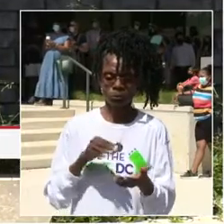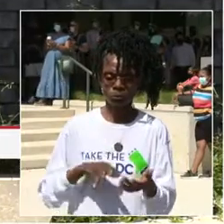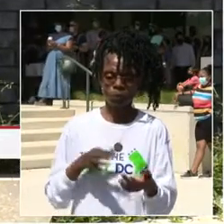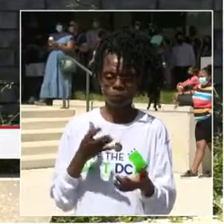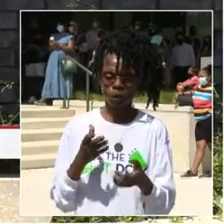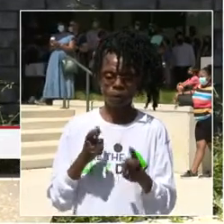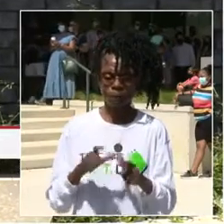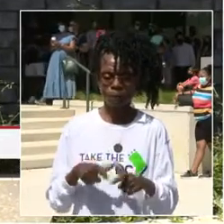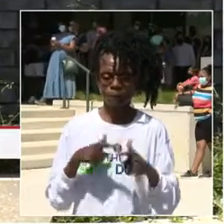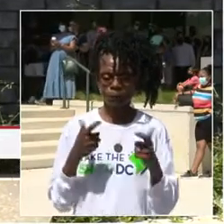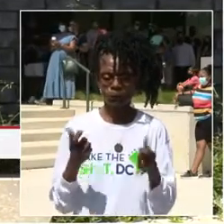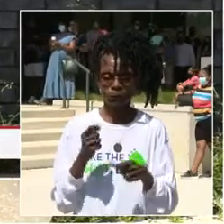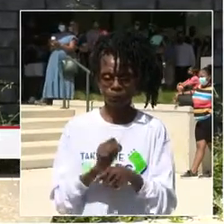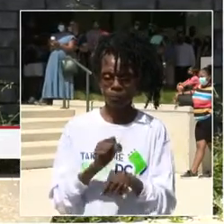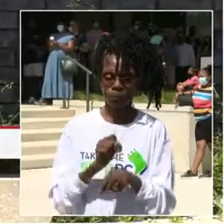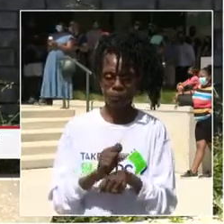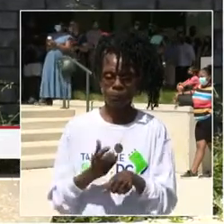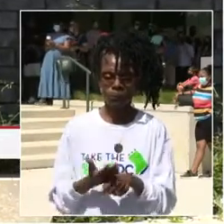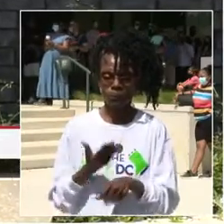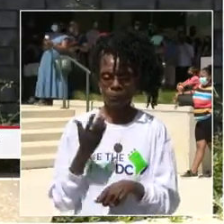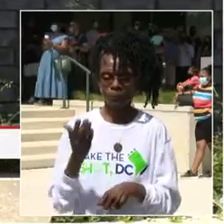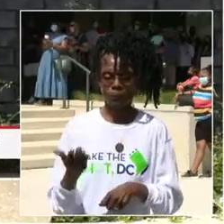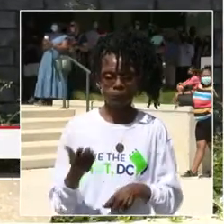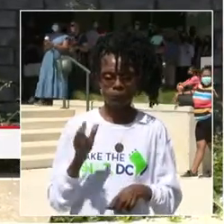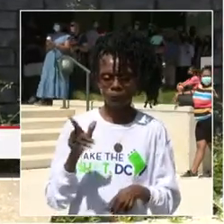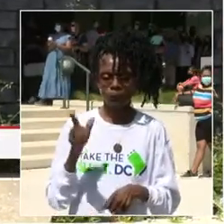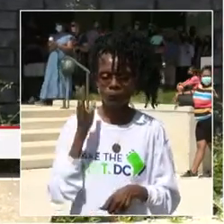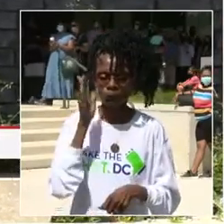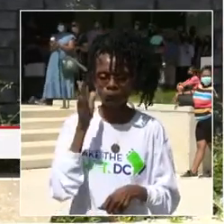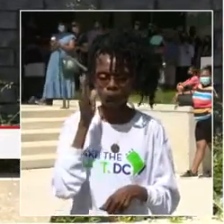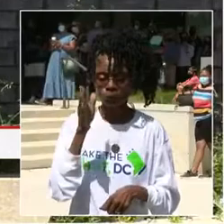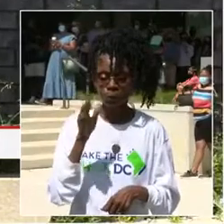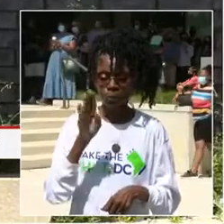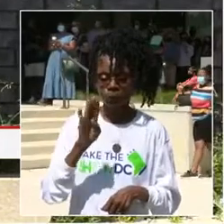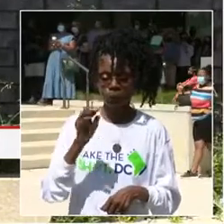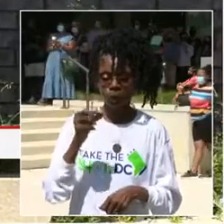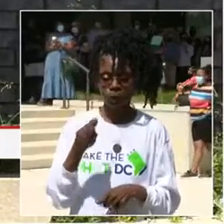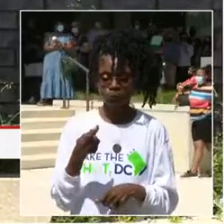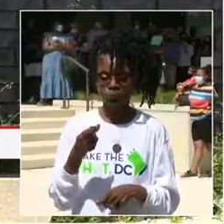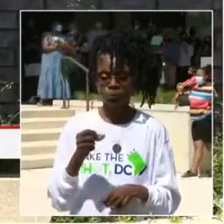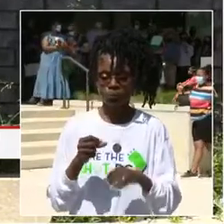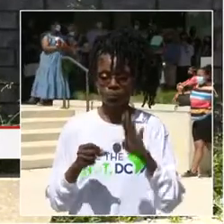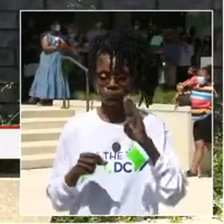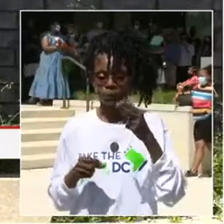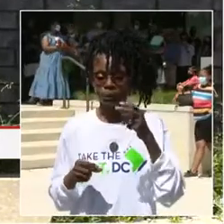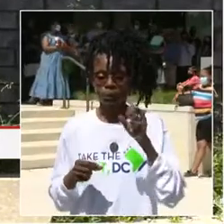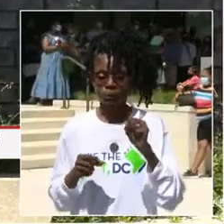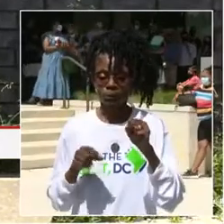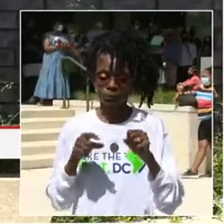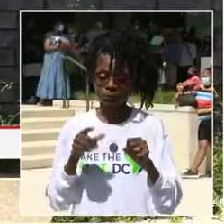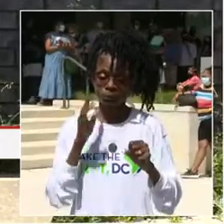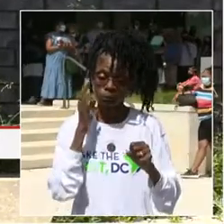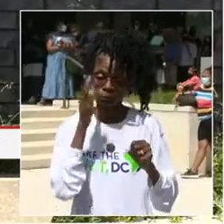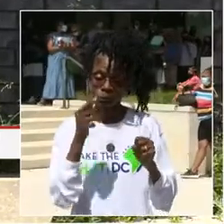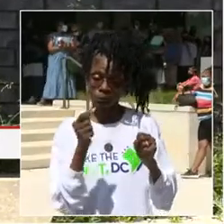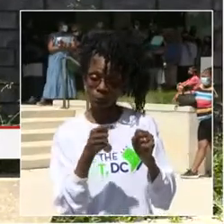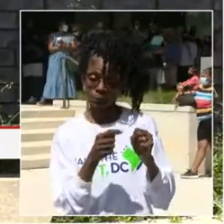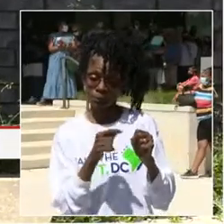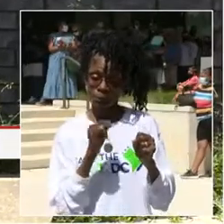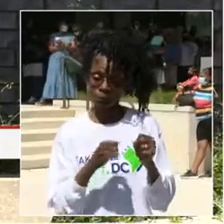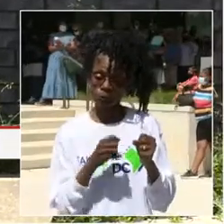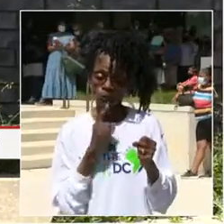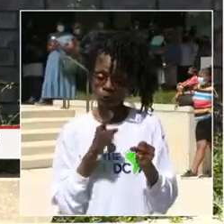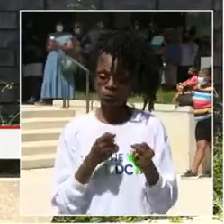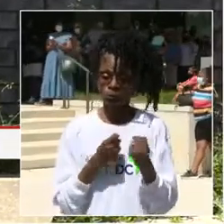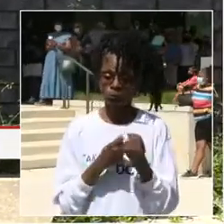to cement the future of Banneker Academic High School. And I need to know one thing. Are you going to be there on opening day? And